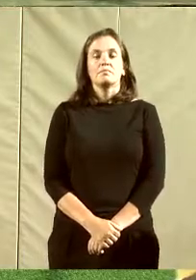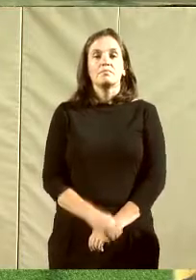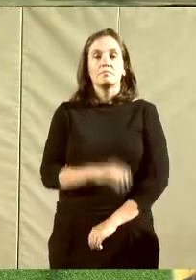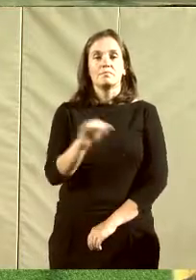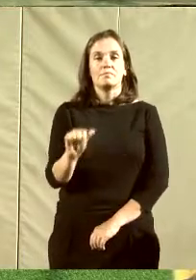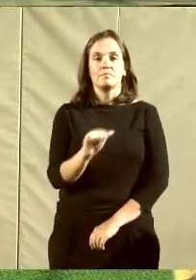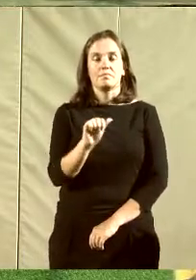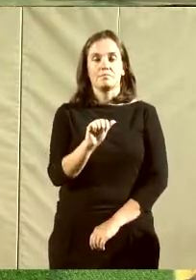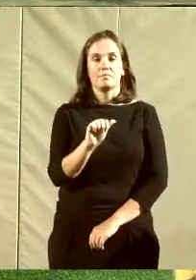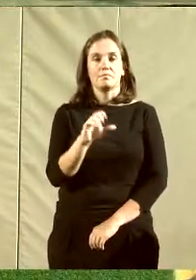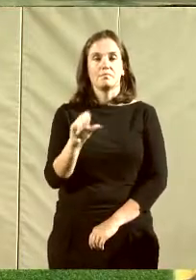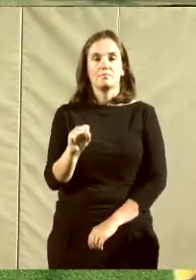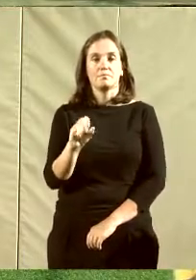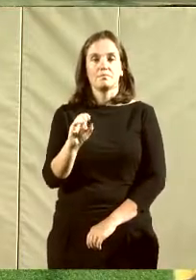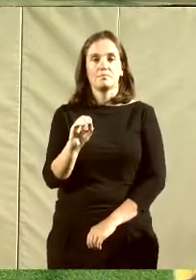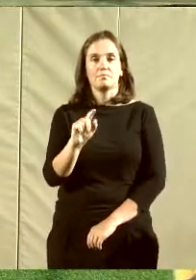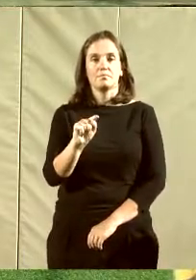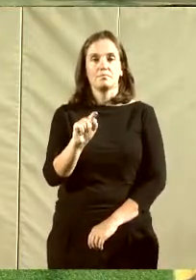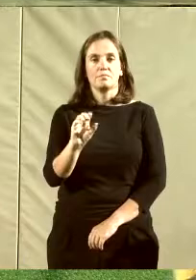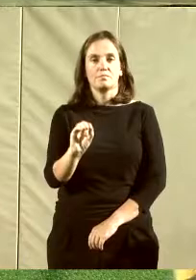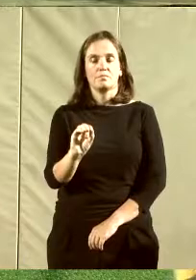Anthony Ray Soto.